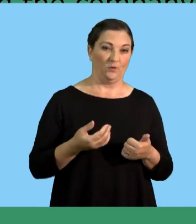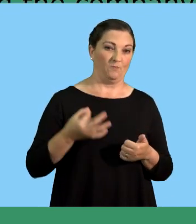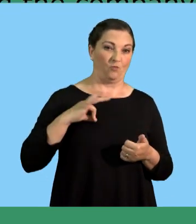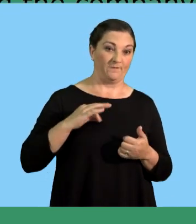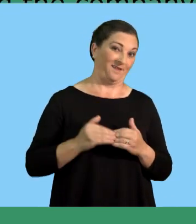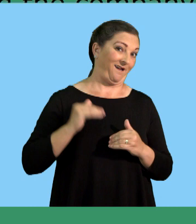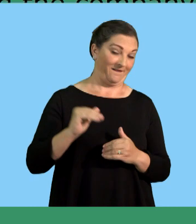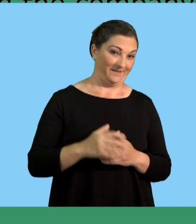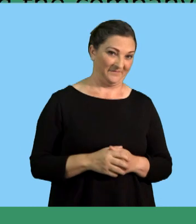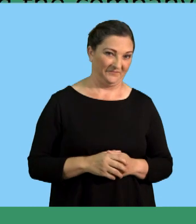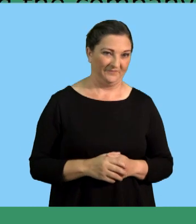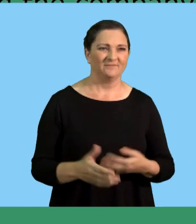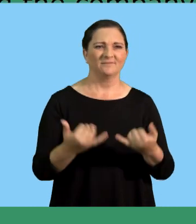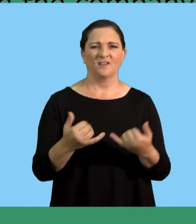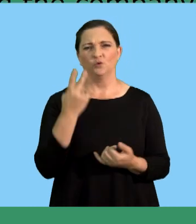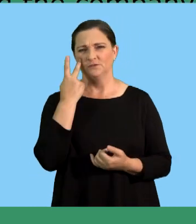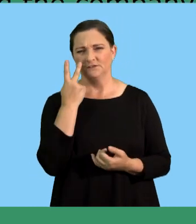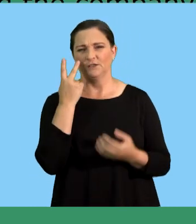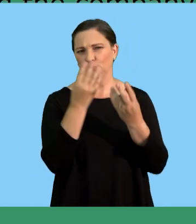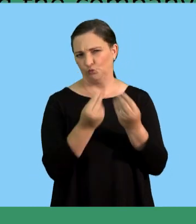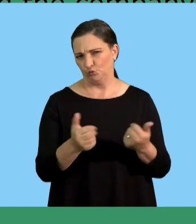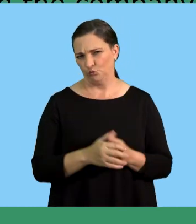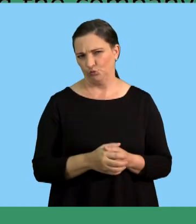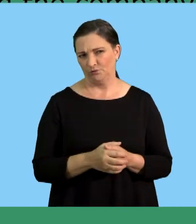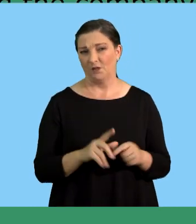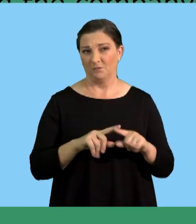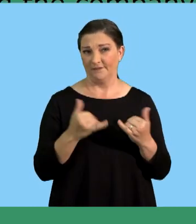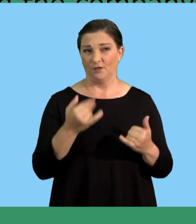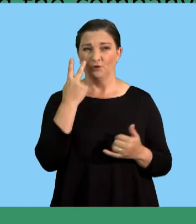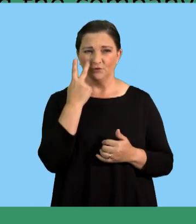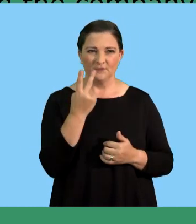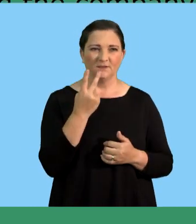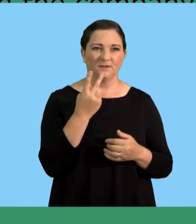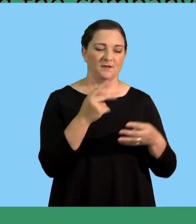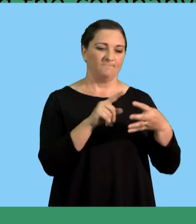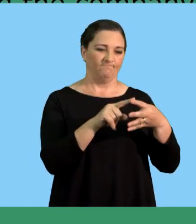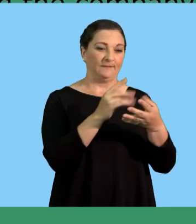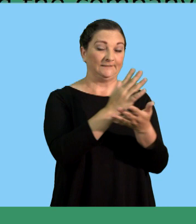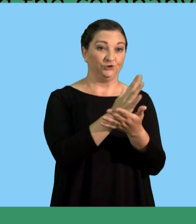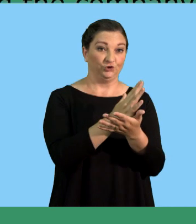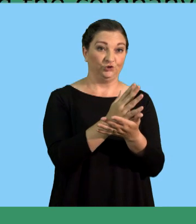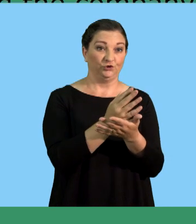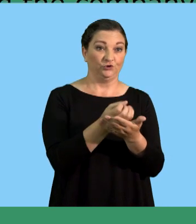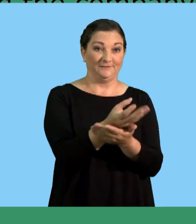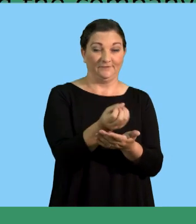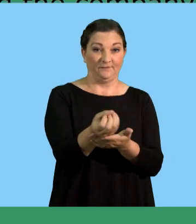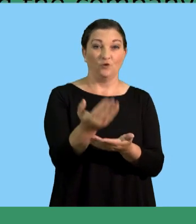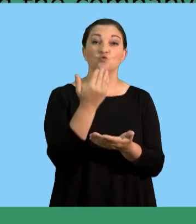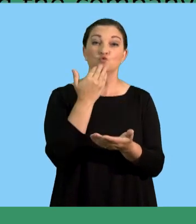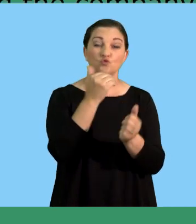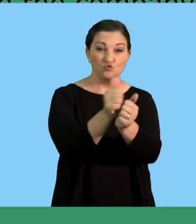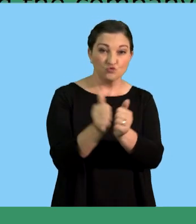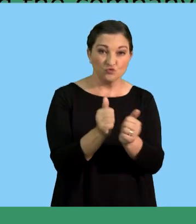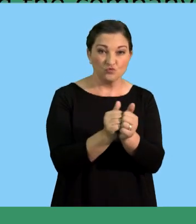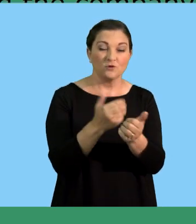with that being said, let us now deal with the solution. Immediately you see a question that says now shares are issued to existing